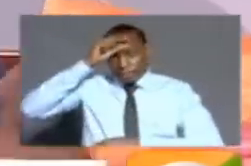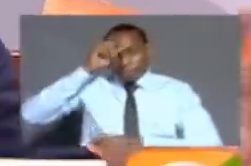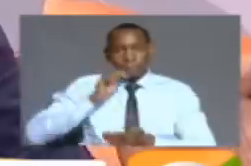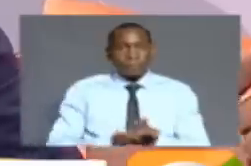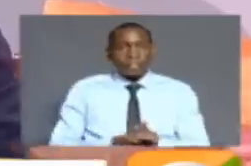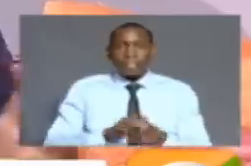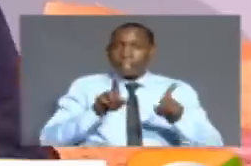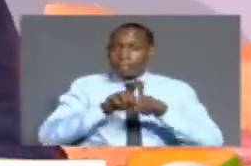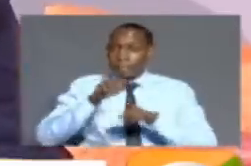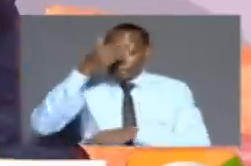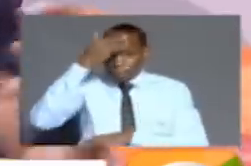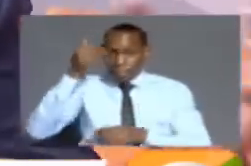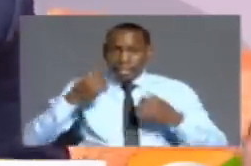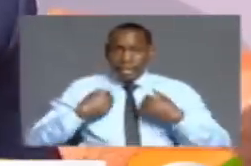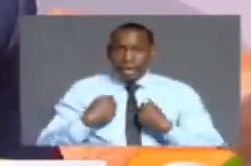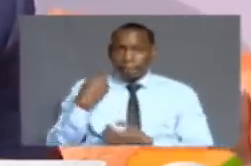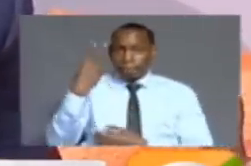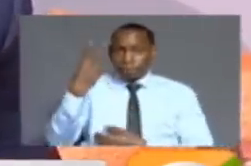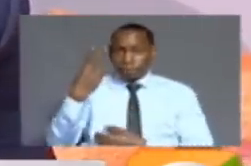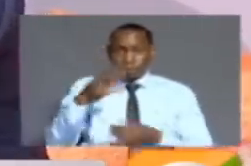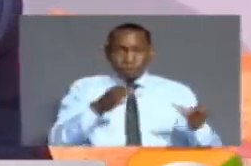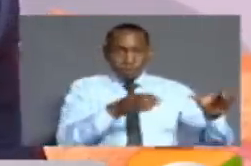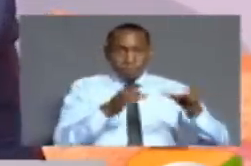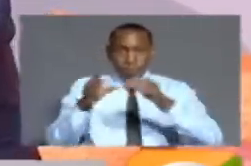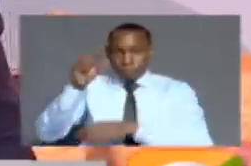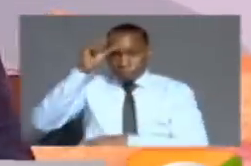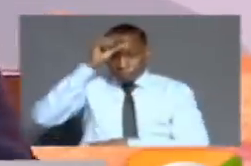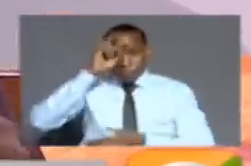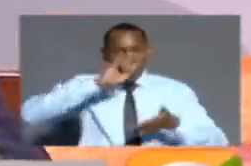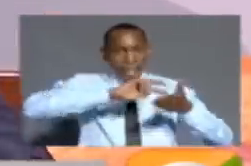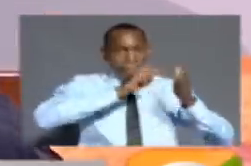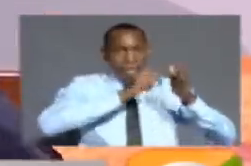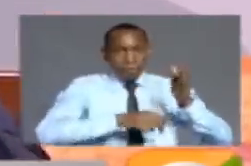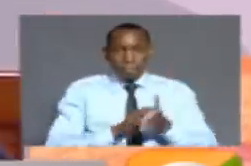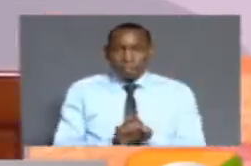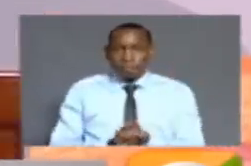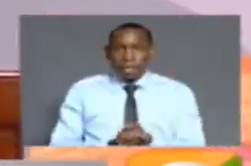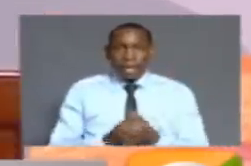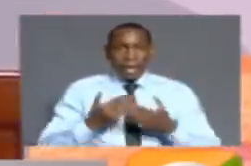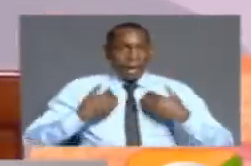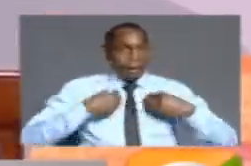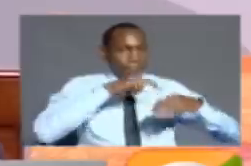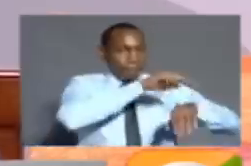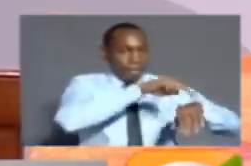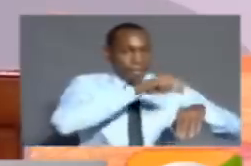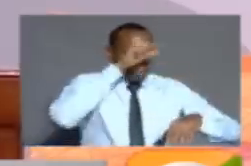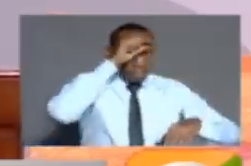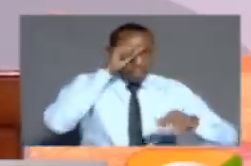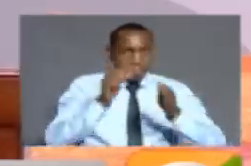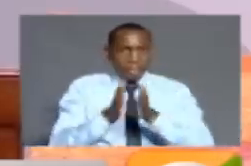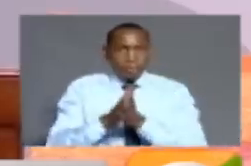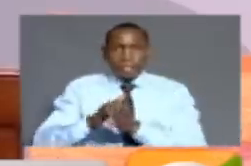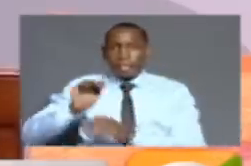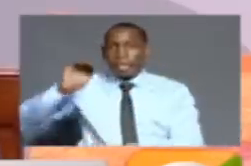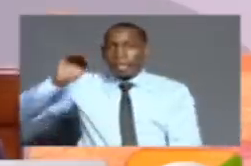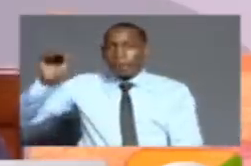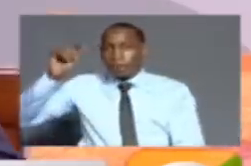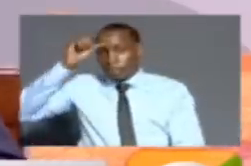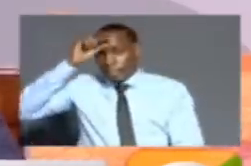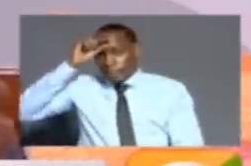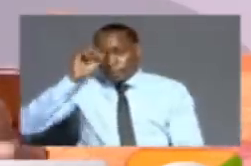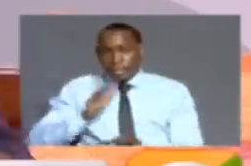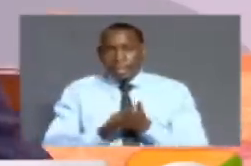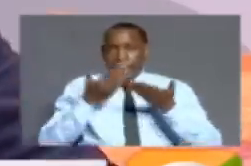they forget that we have two forms of government. What do I mean by that? National. We have a national government and we have a county government.